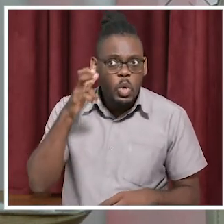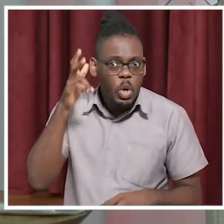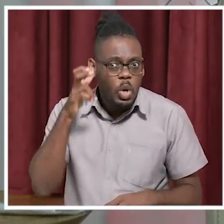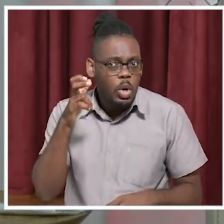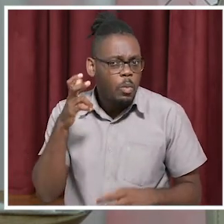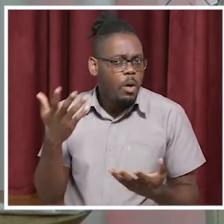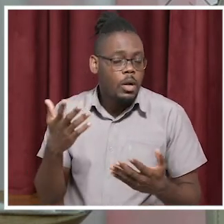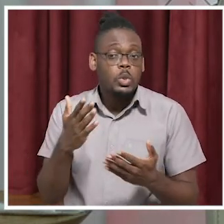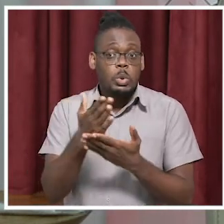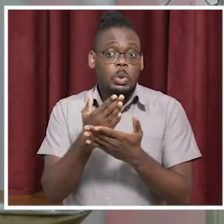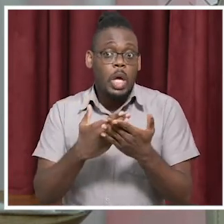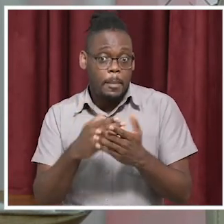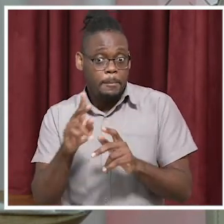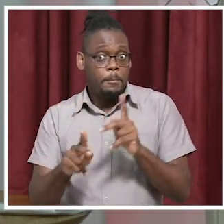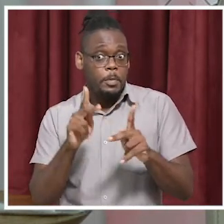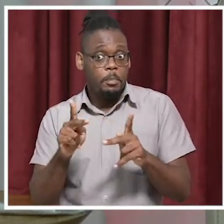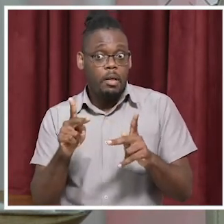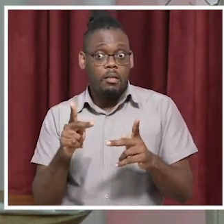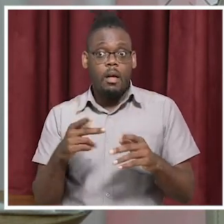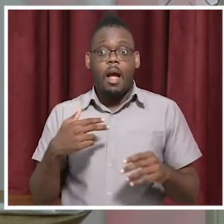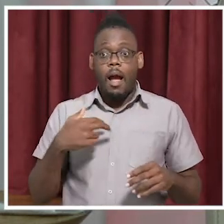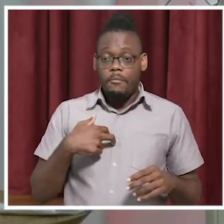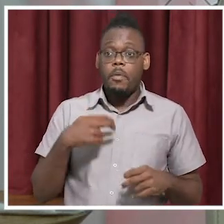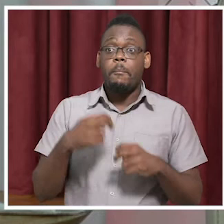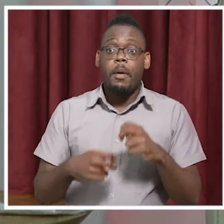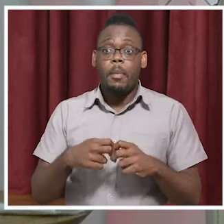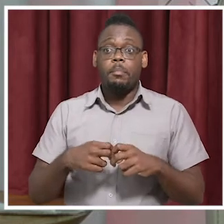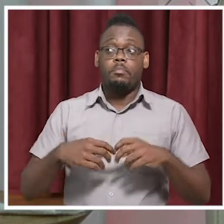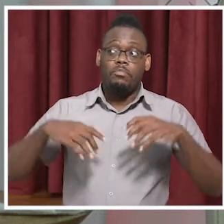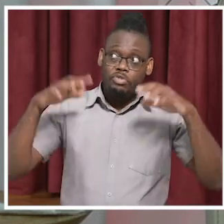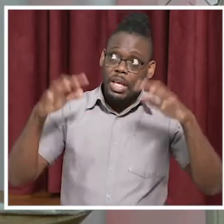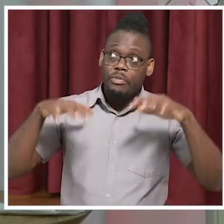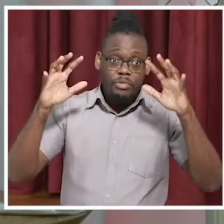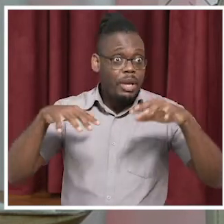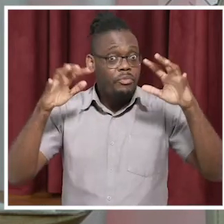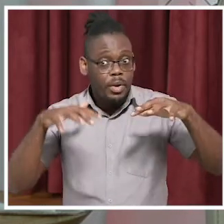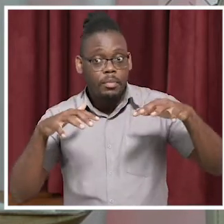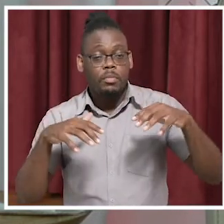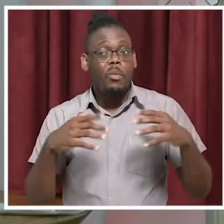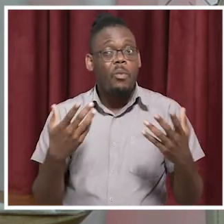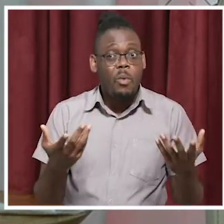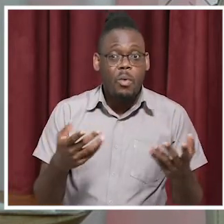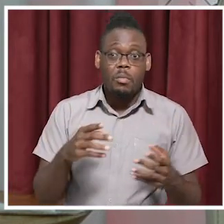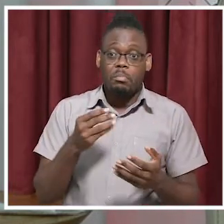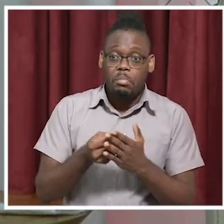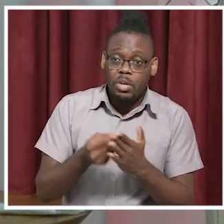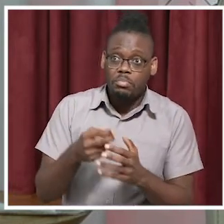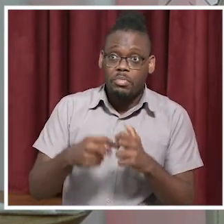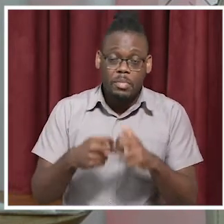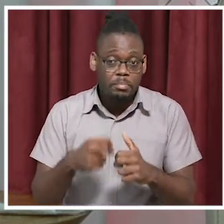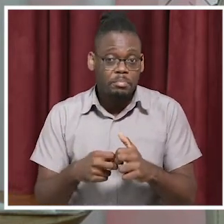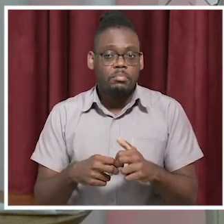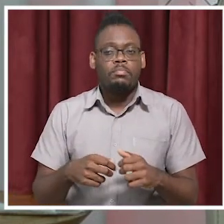on the situation, whether it's seasonal or continuous. Right. Yeah. So that every single citizen should be able to at least have the